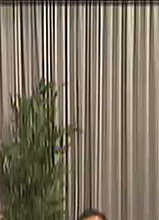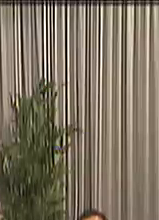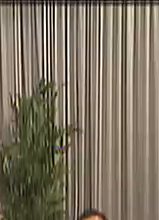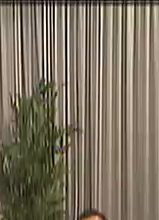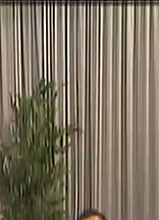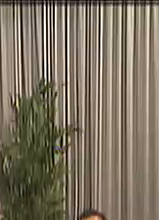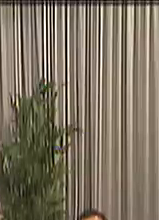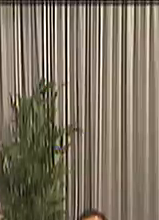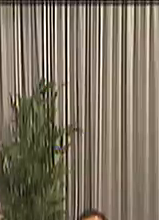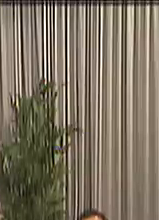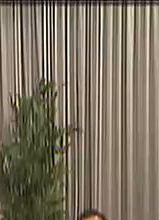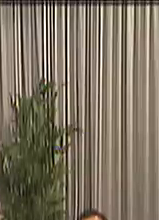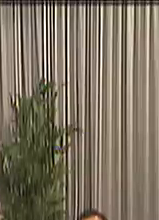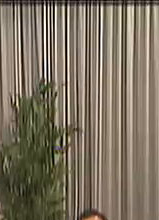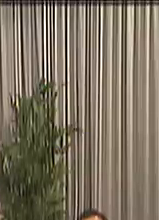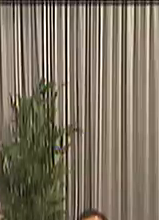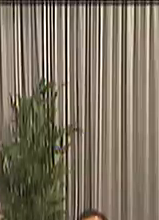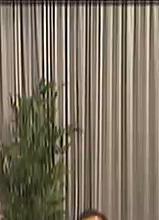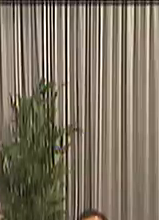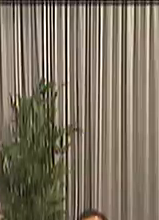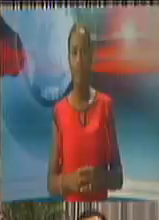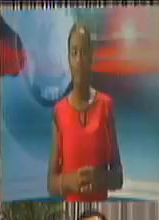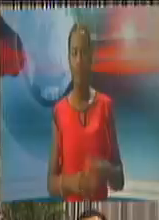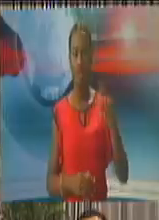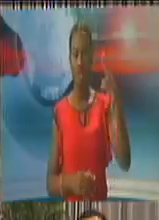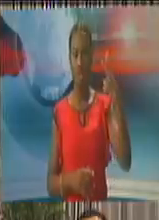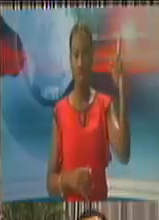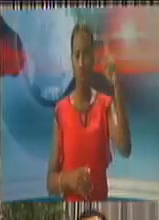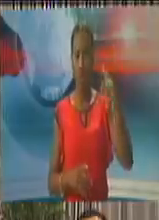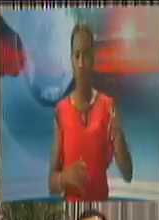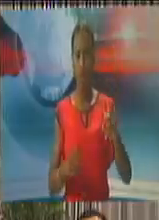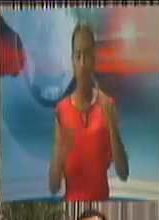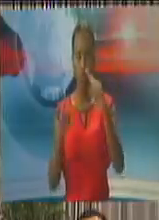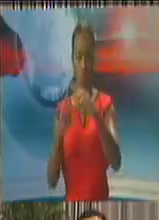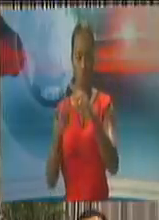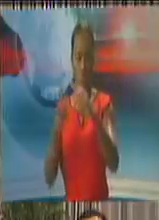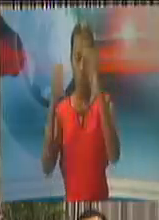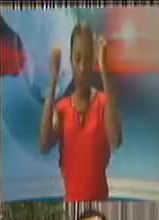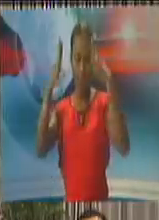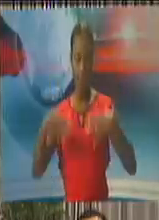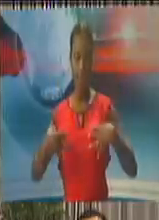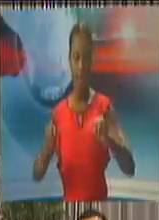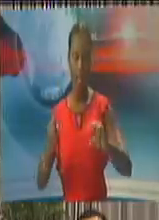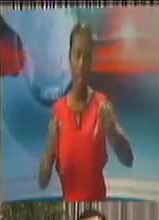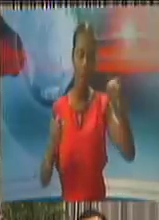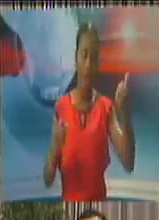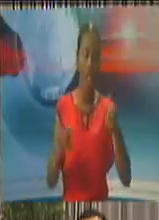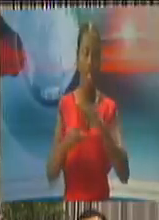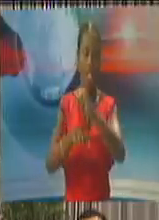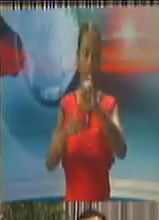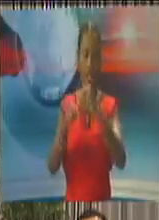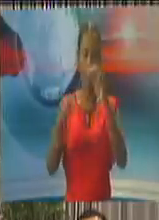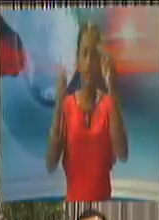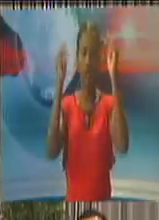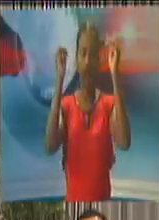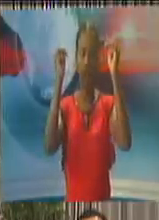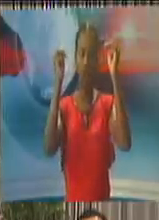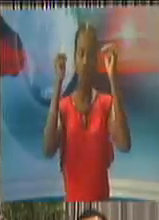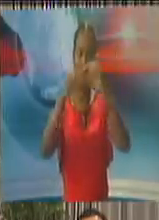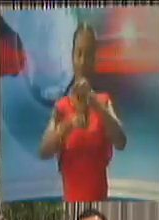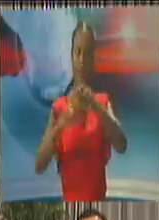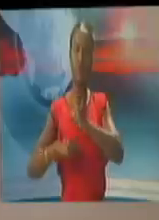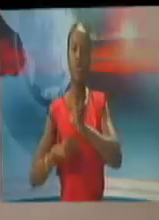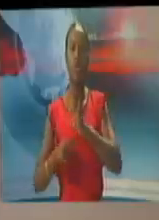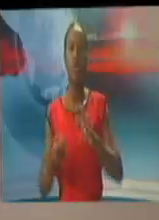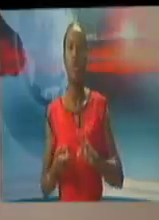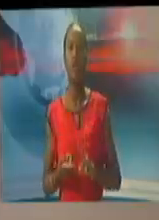Good morning, everyone. Hi, morning, Kim. Thanks. Two questions, one for the Minister of Health, mm-hmm. one for the Minister of National Security. They may be a little bit repetitive.